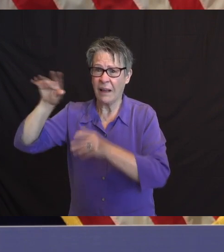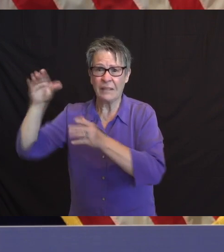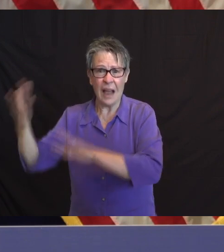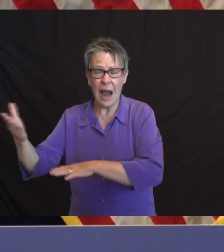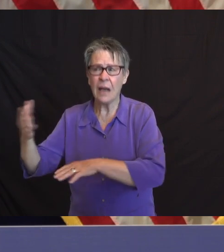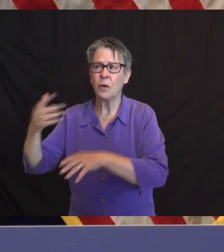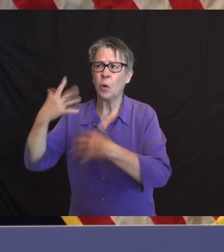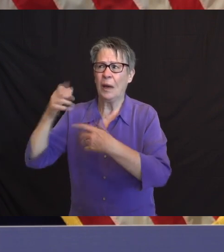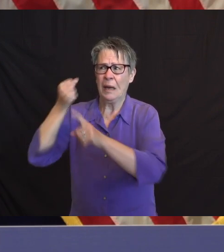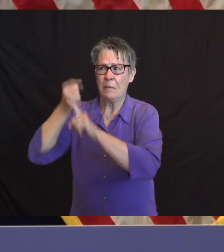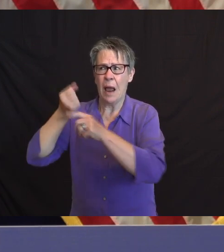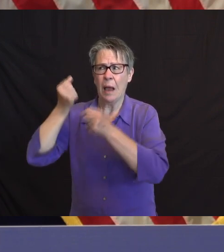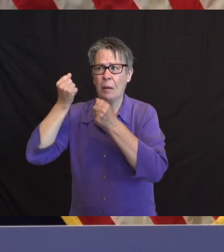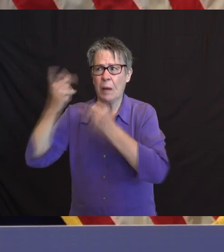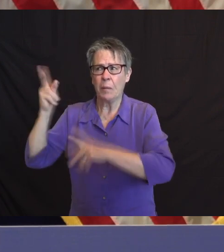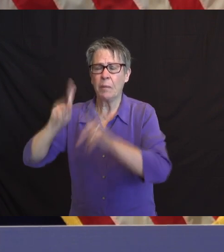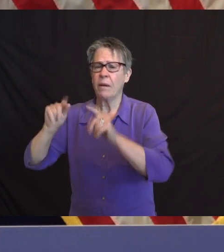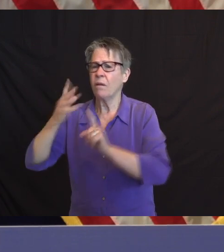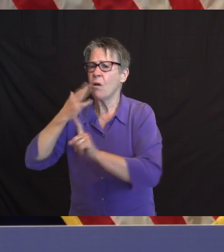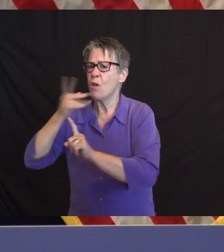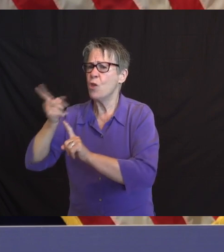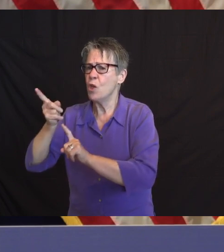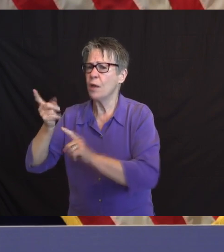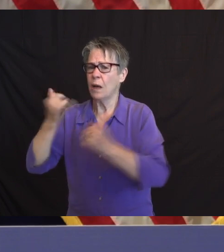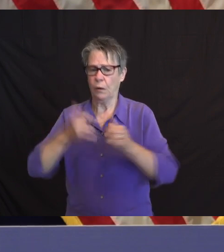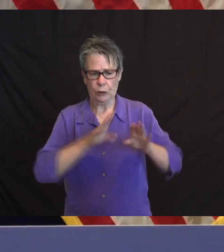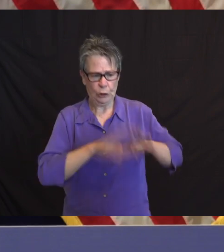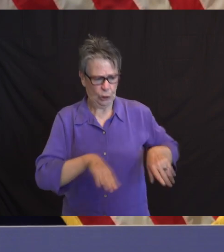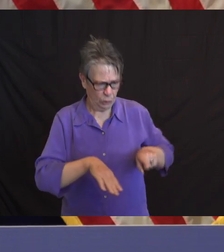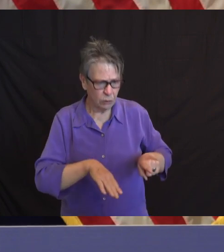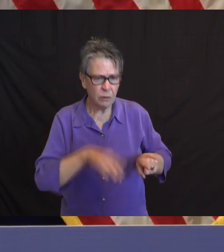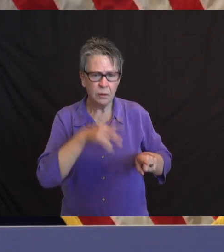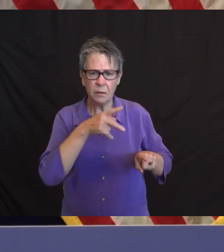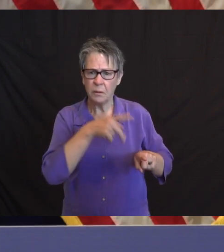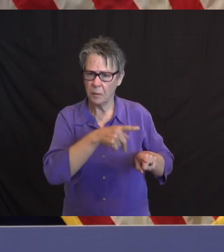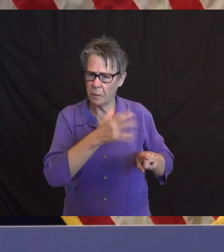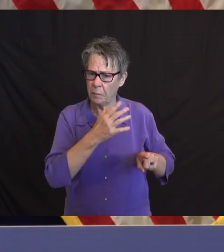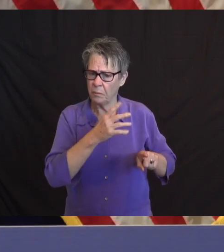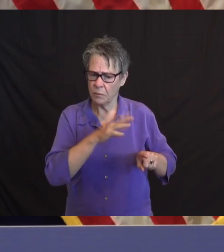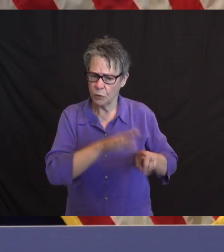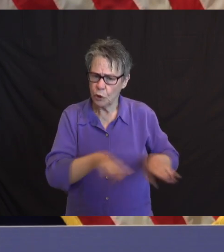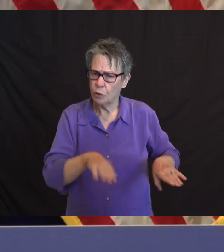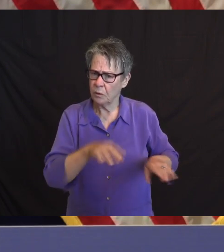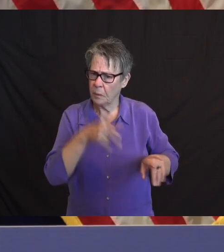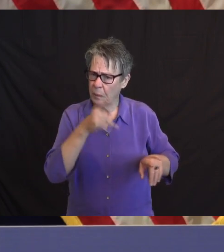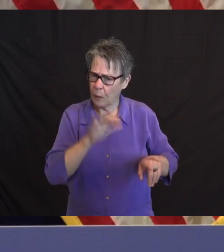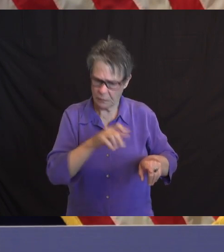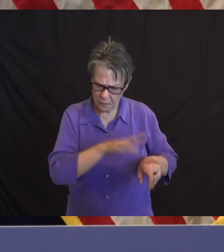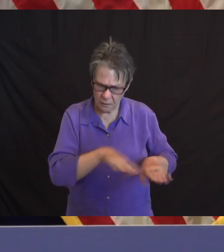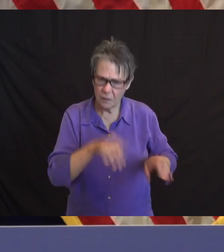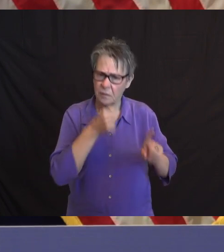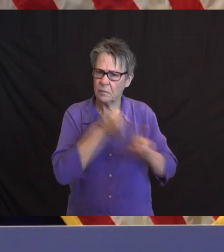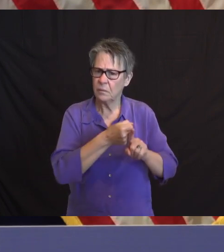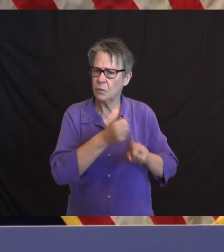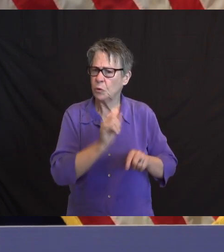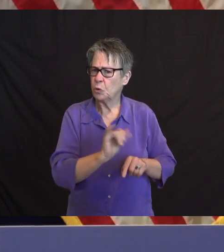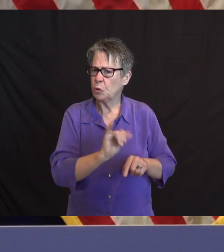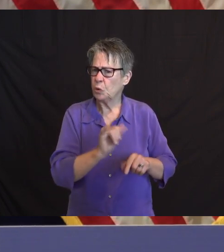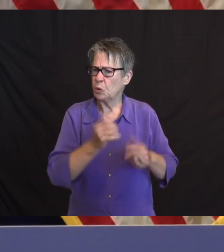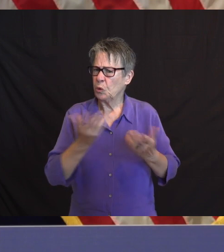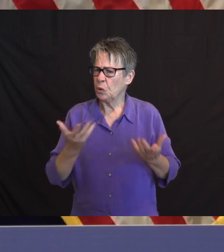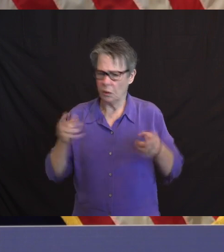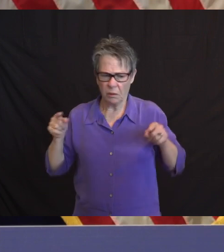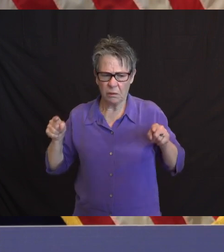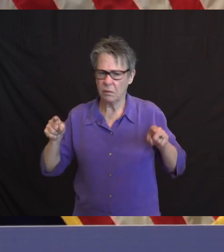legacy, the stain of racism from slavery, you can look at it through a whole different number of lenses. One of them is the health lens, and